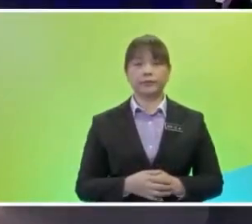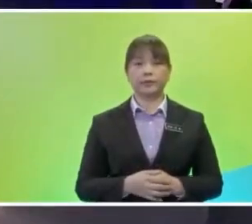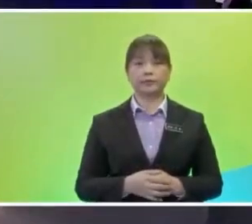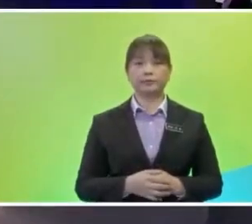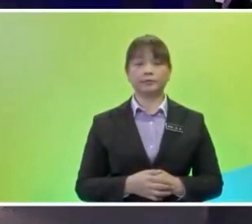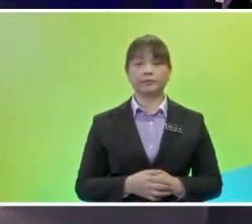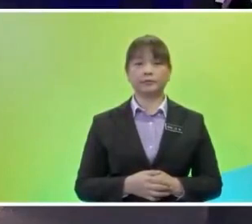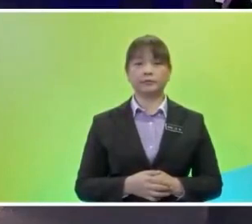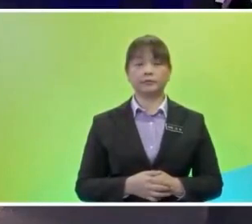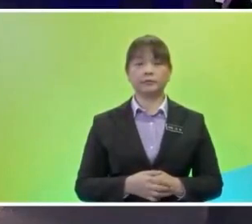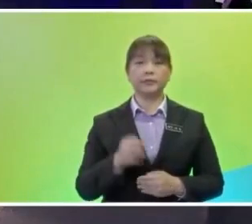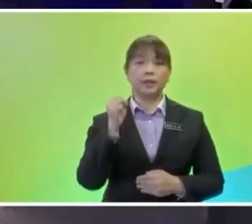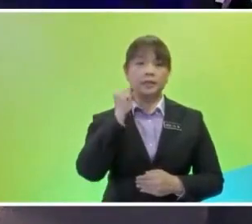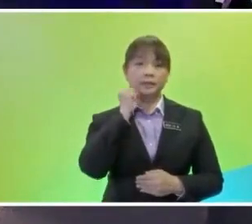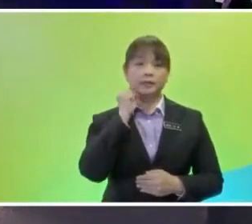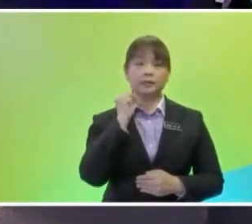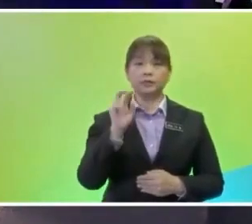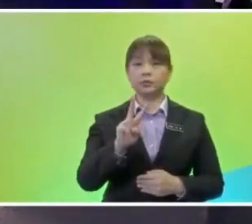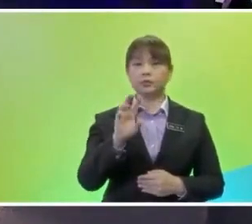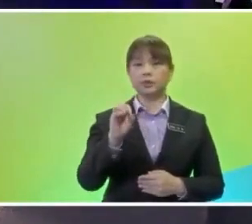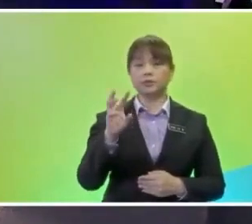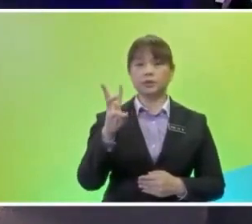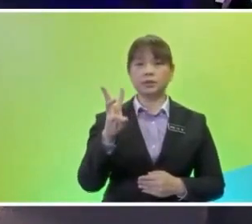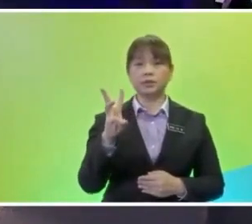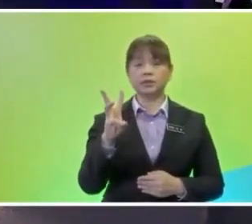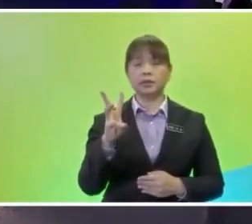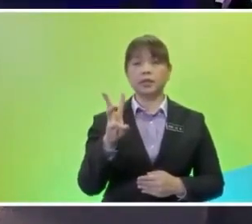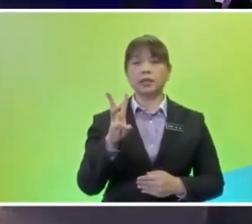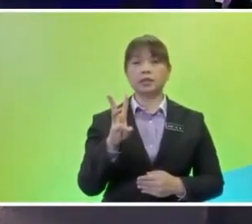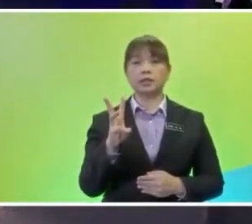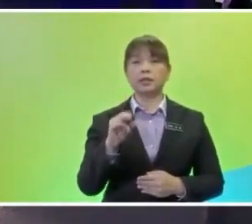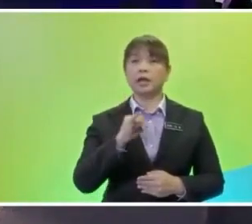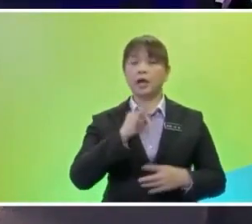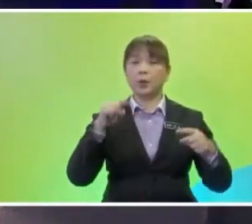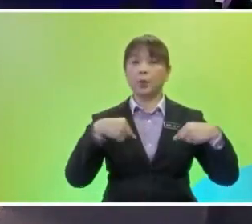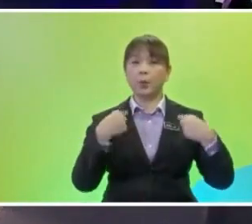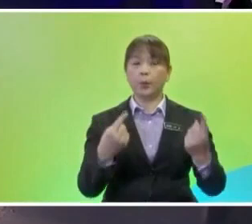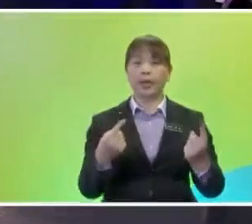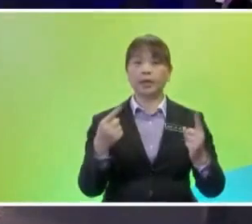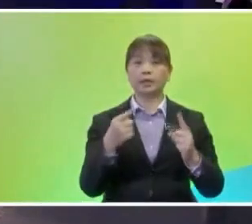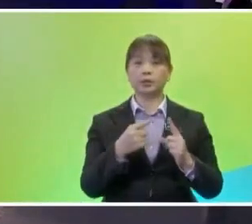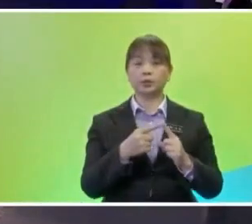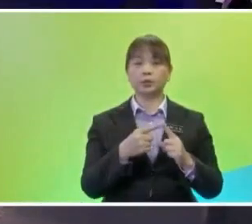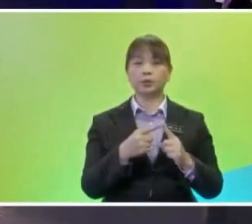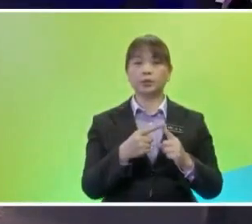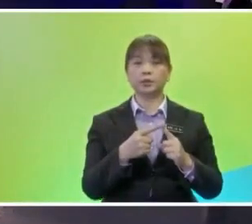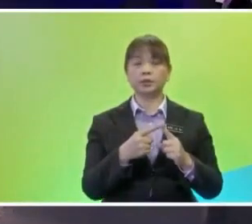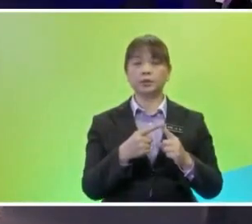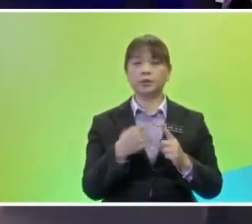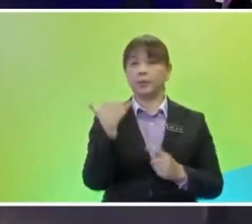All right. Okay, in 2016, I went to the most beautiful place. Okay. Oh, called New Zealand.